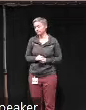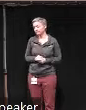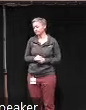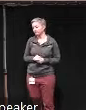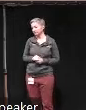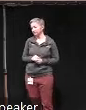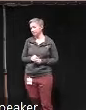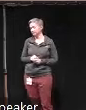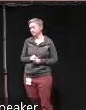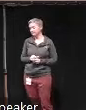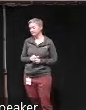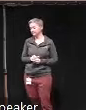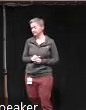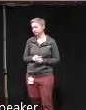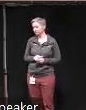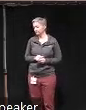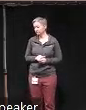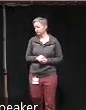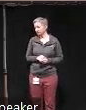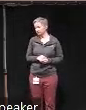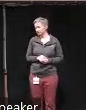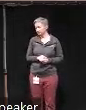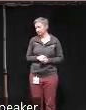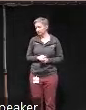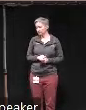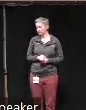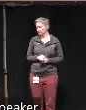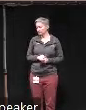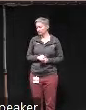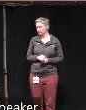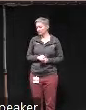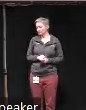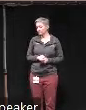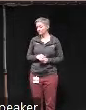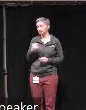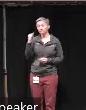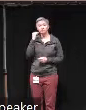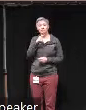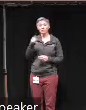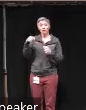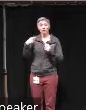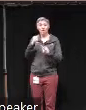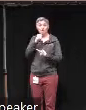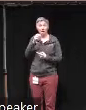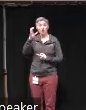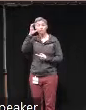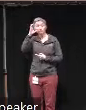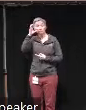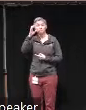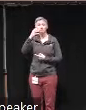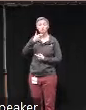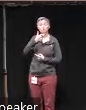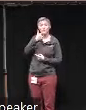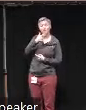And if we hadn't focused on our DEI agenda from the very get-go of our